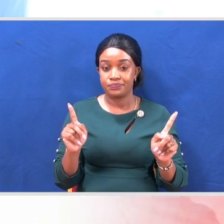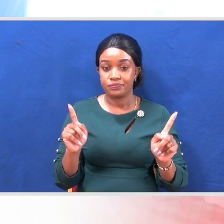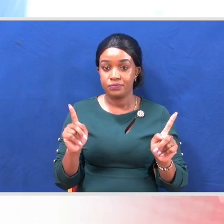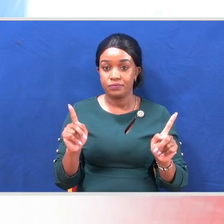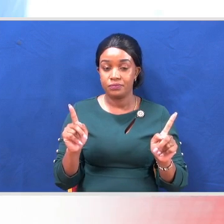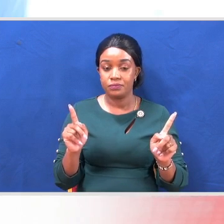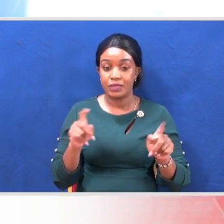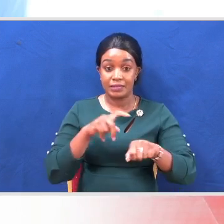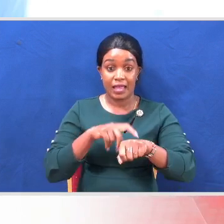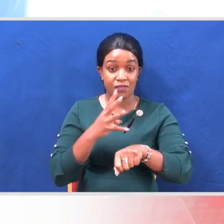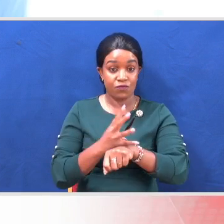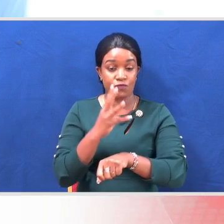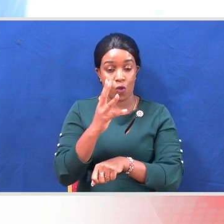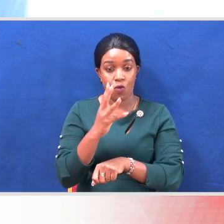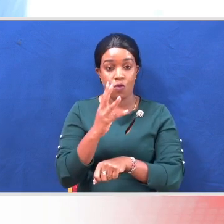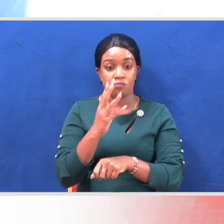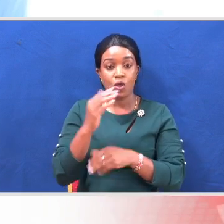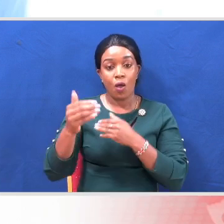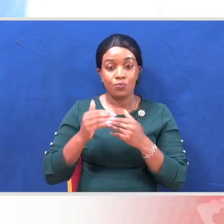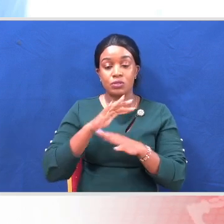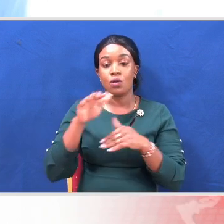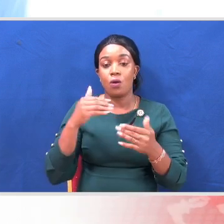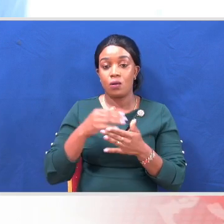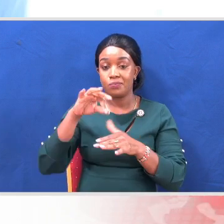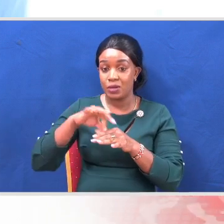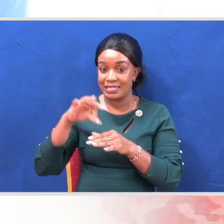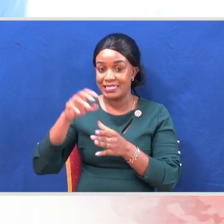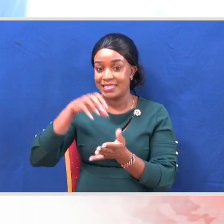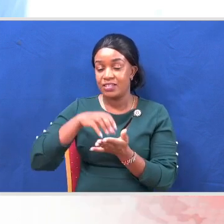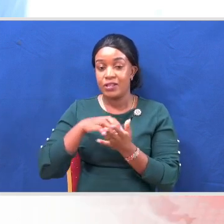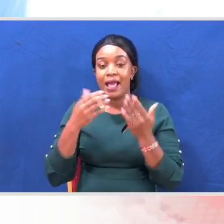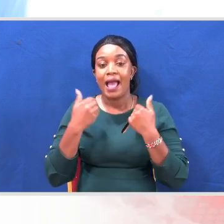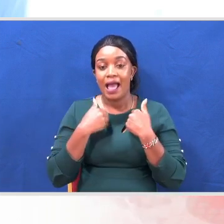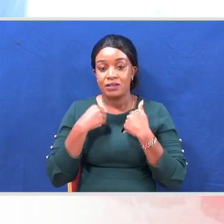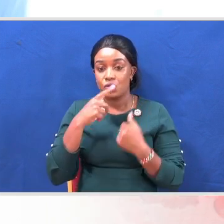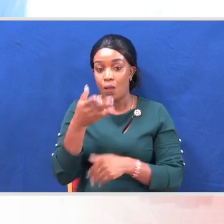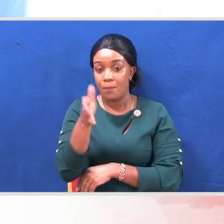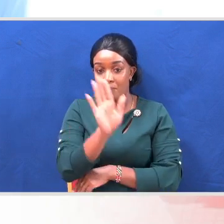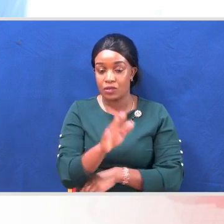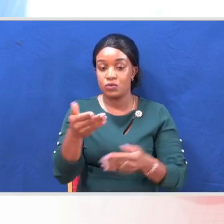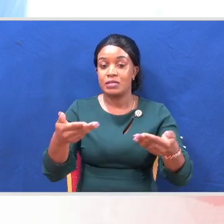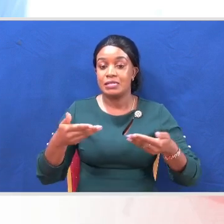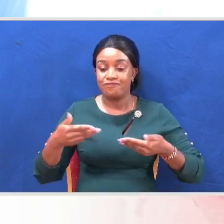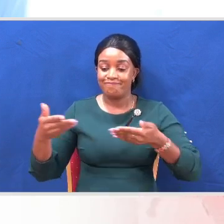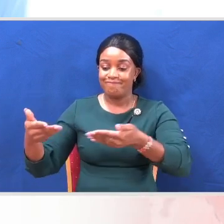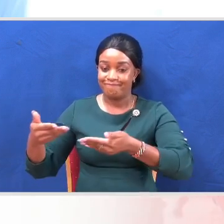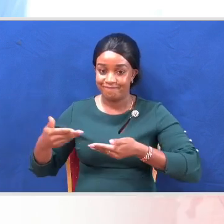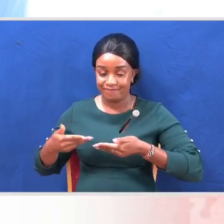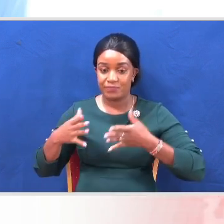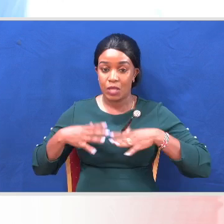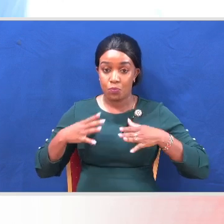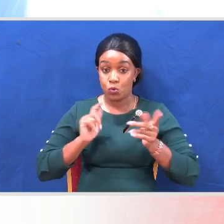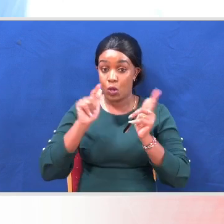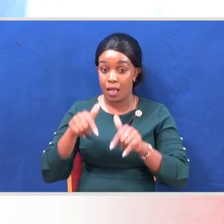As at 4 p.m., almost all polling stations had resumed receiving in voters, and at 5